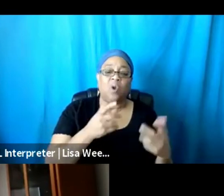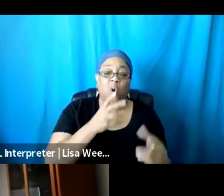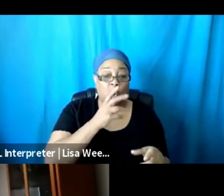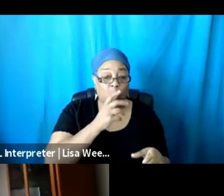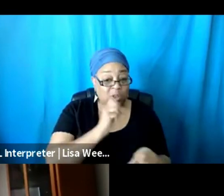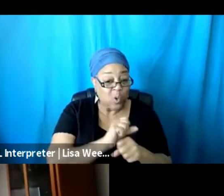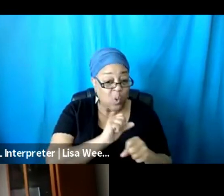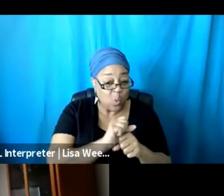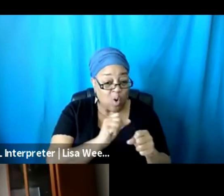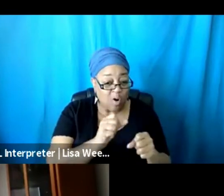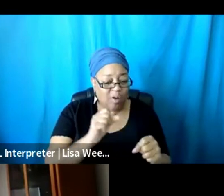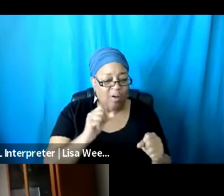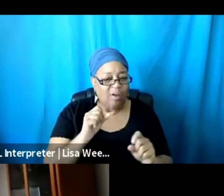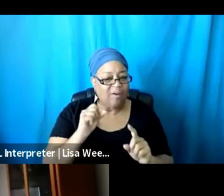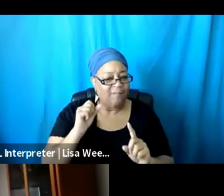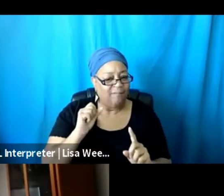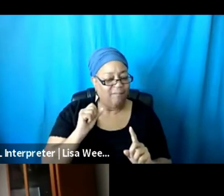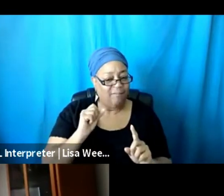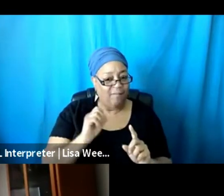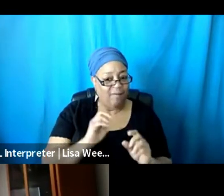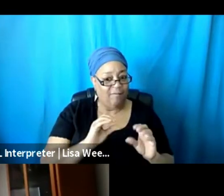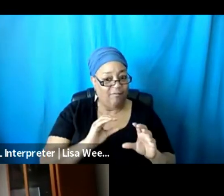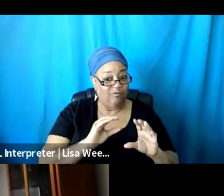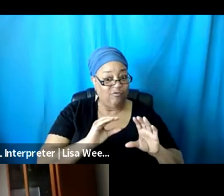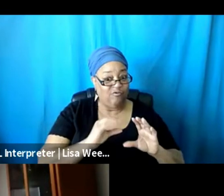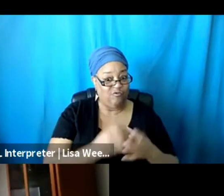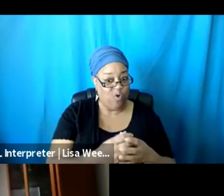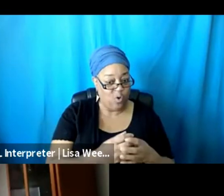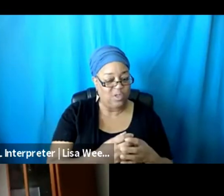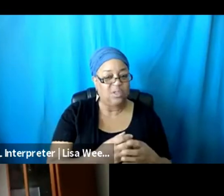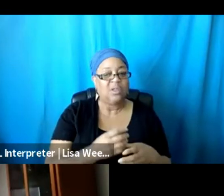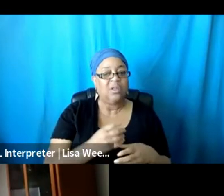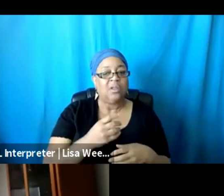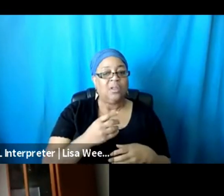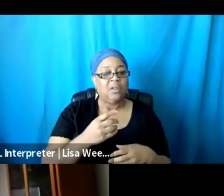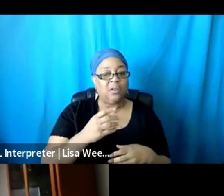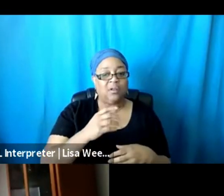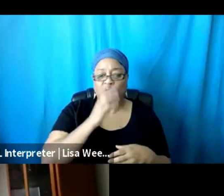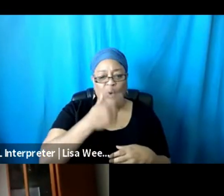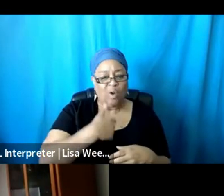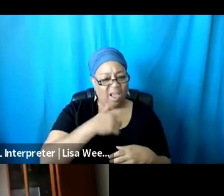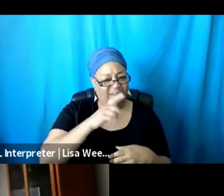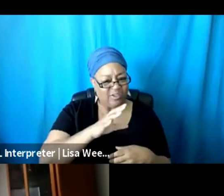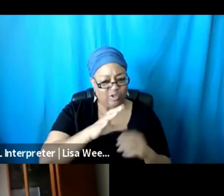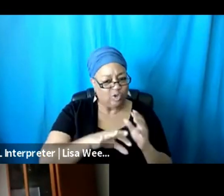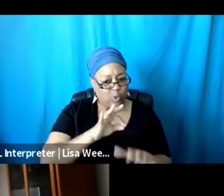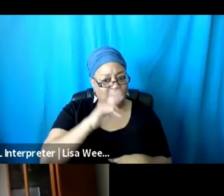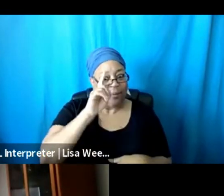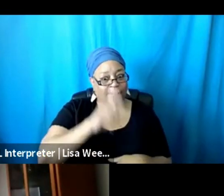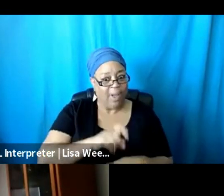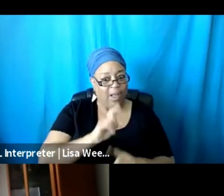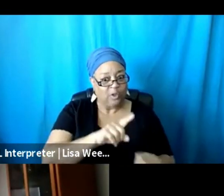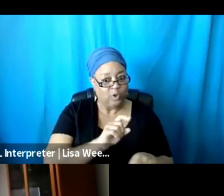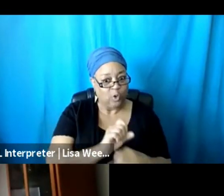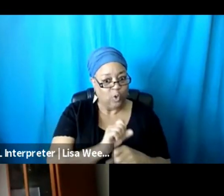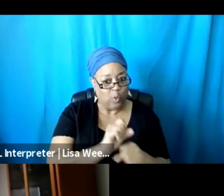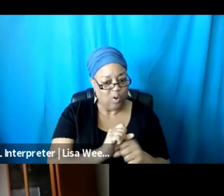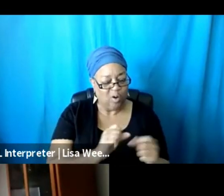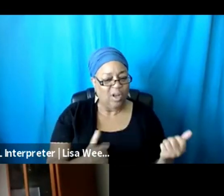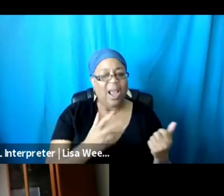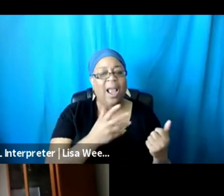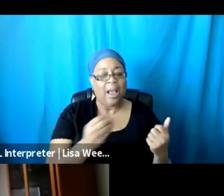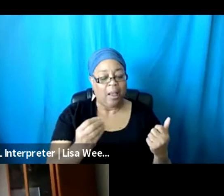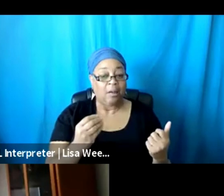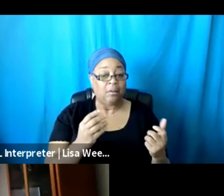have a choice but to go to work and is using public transport, and then thinking about specifically which medical resources we're talking